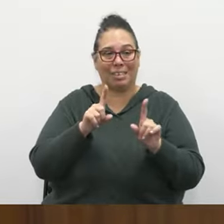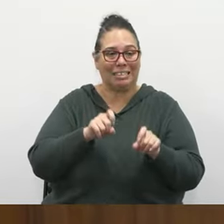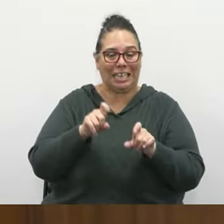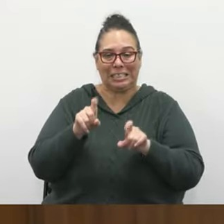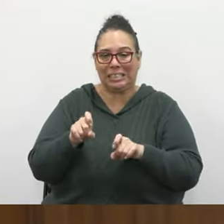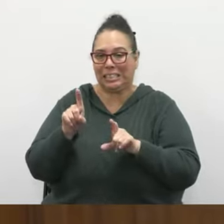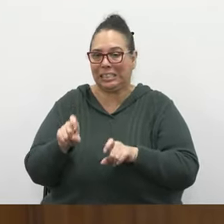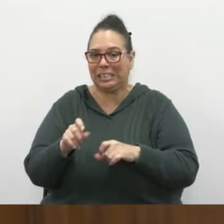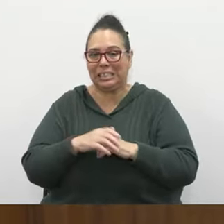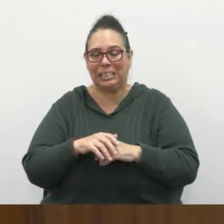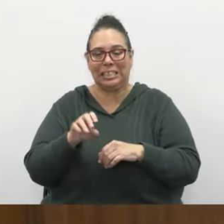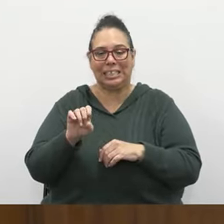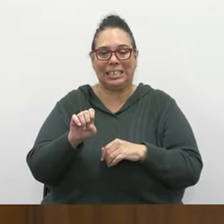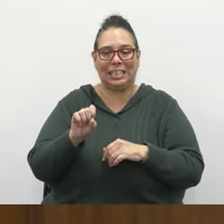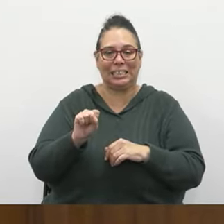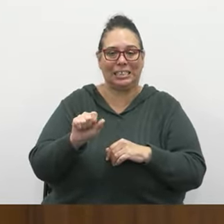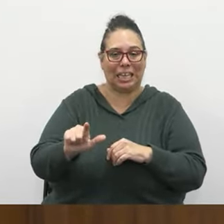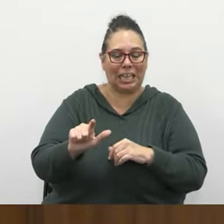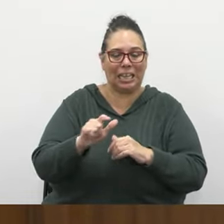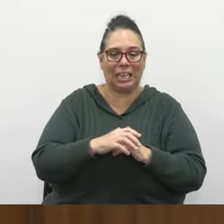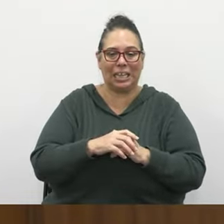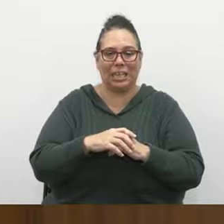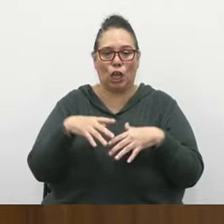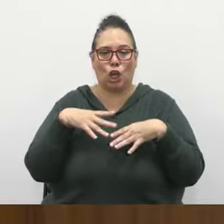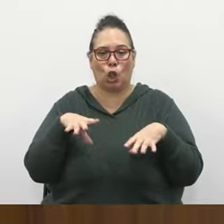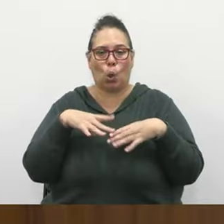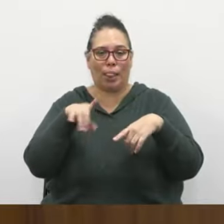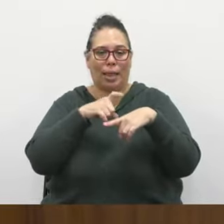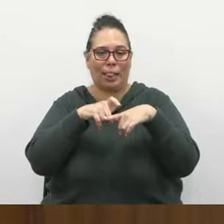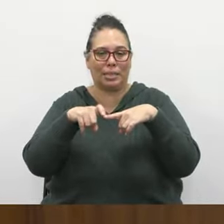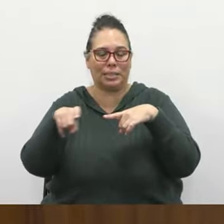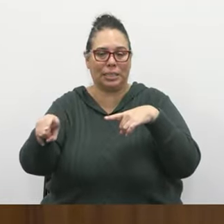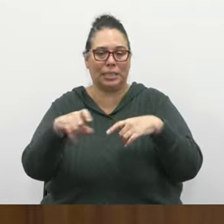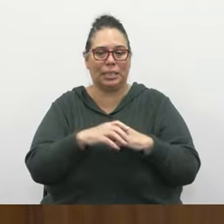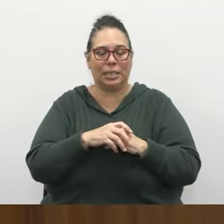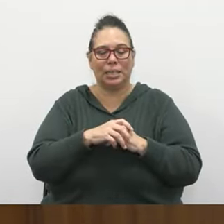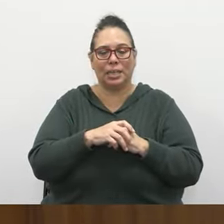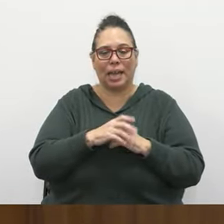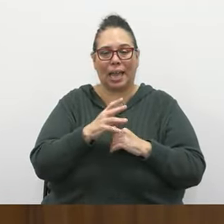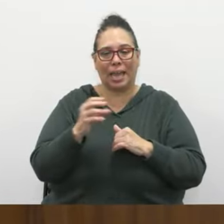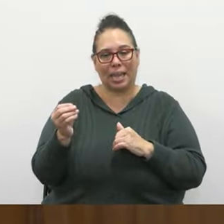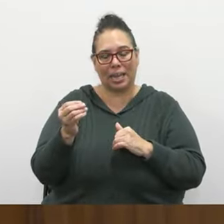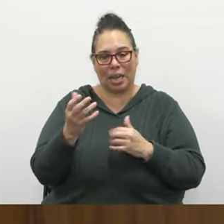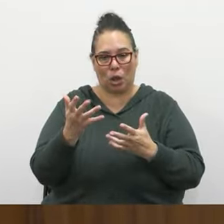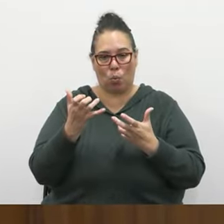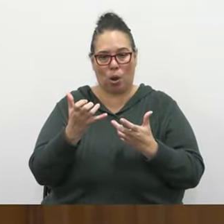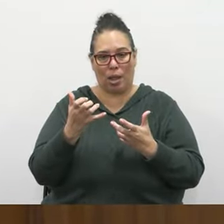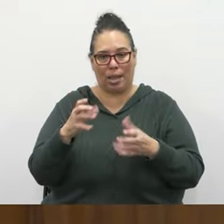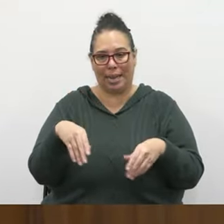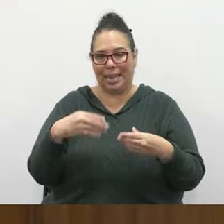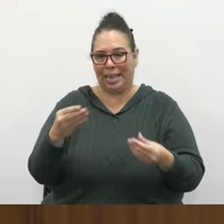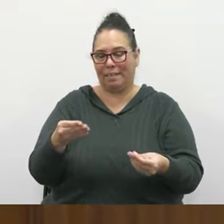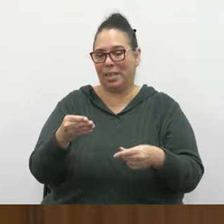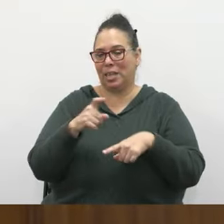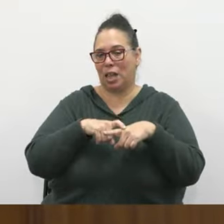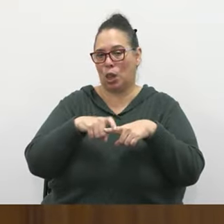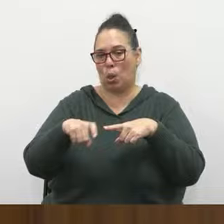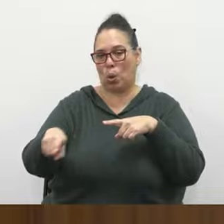testing, ESL, the clothing closet, and along those lines, I wanted to give a plug to the clothing